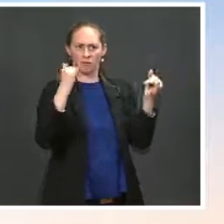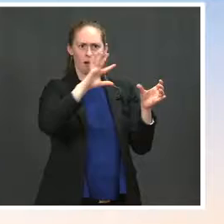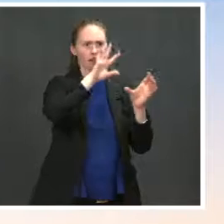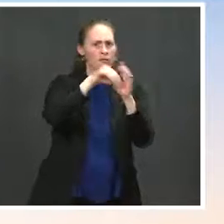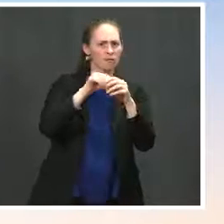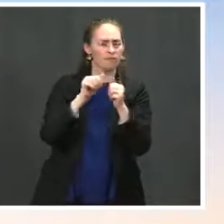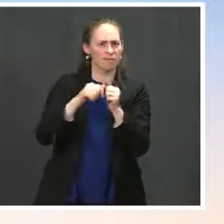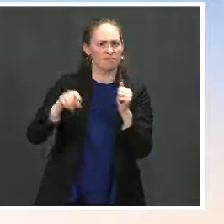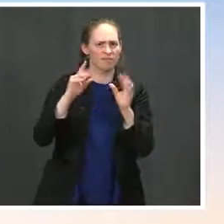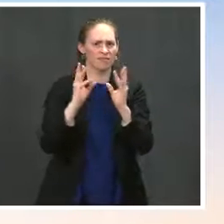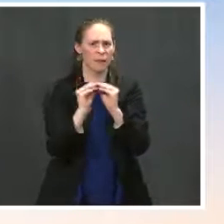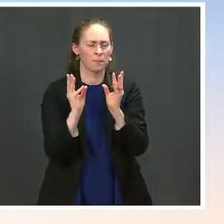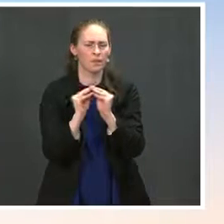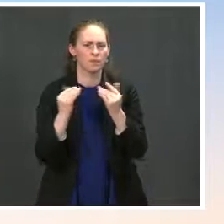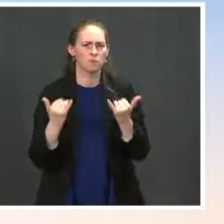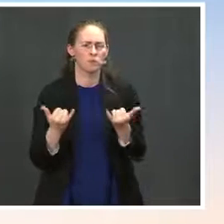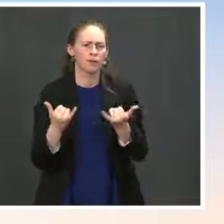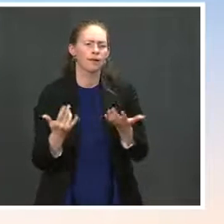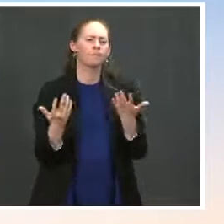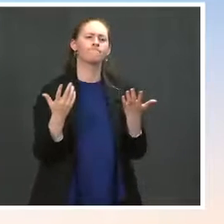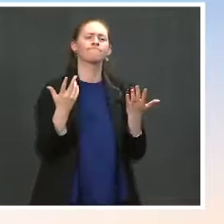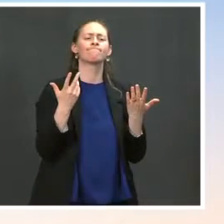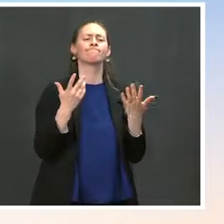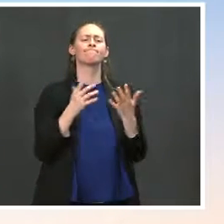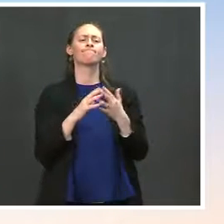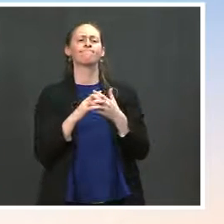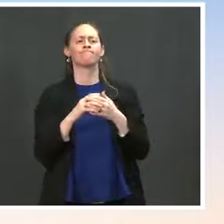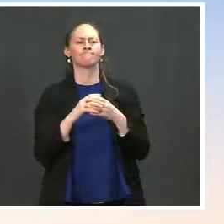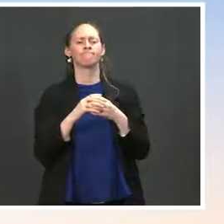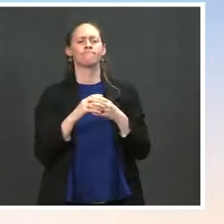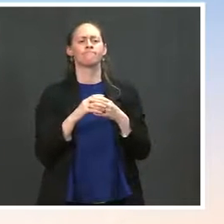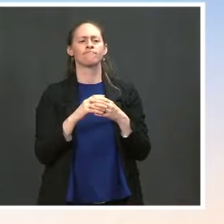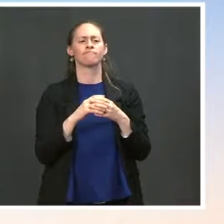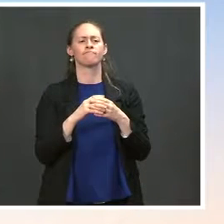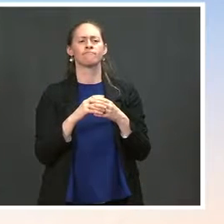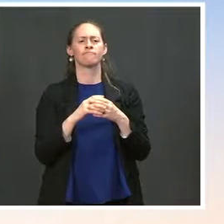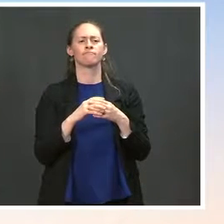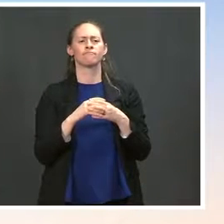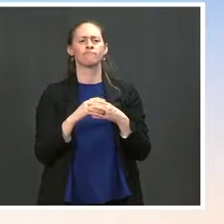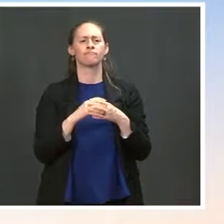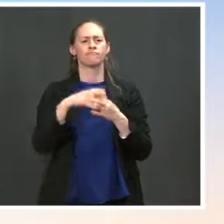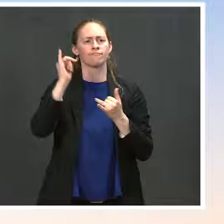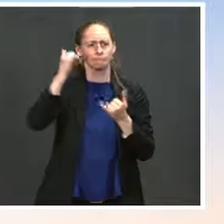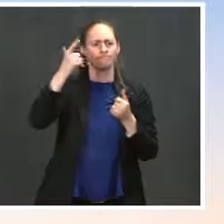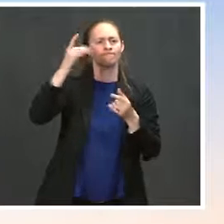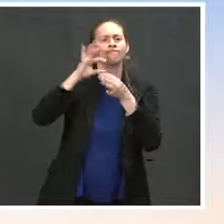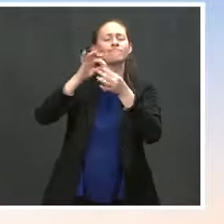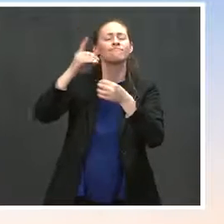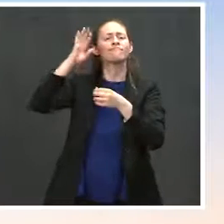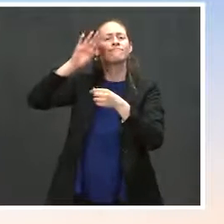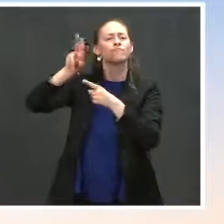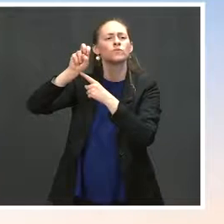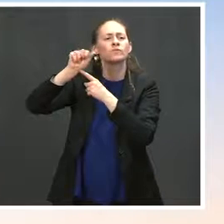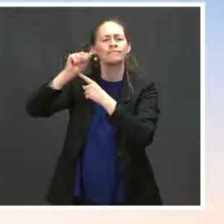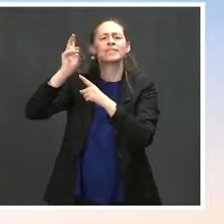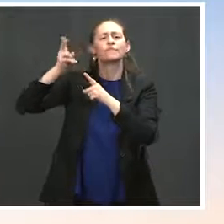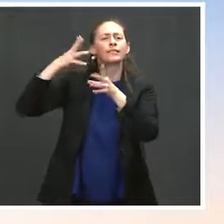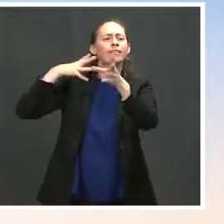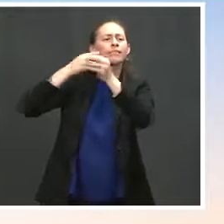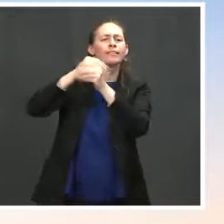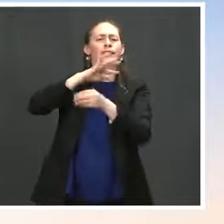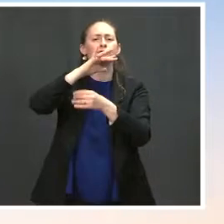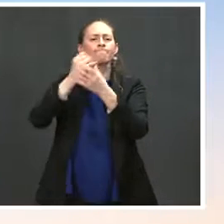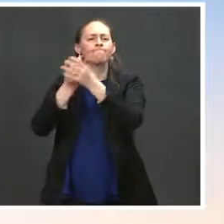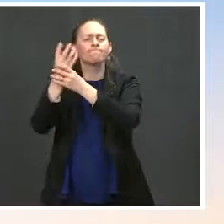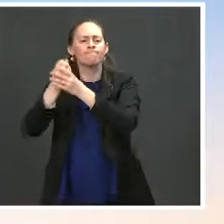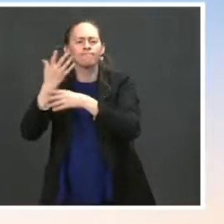at the United States with their comments about historical emissions. I was wondering, what's your take on their plans and your response to